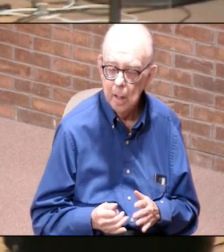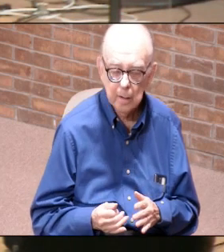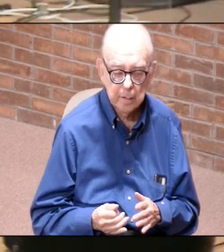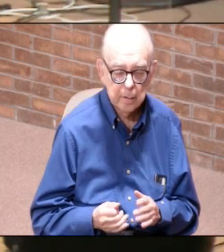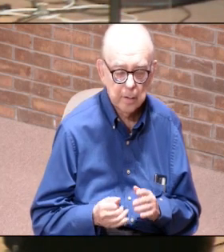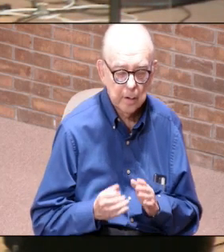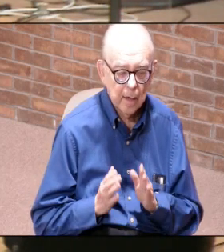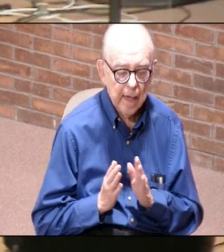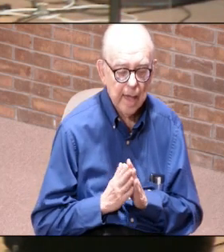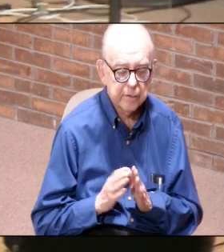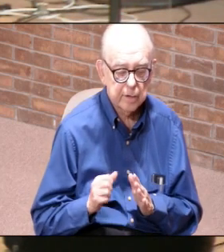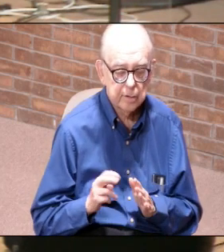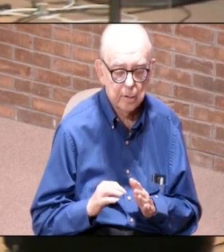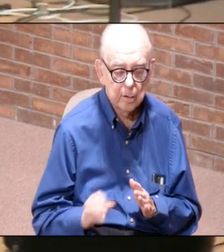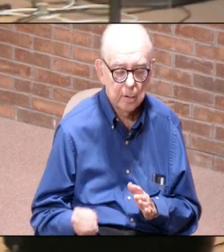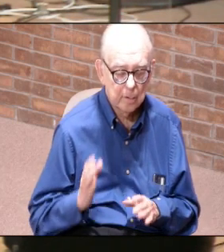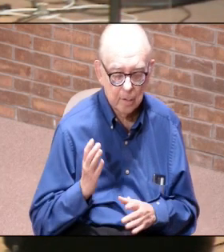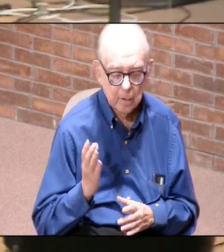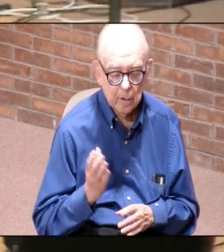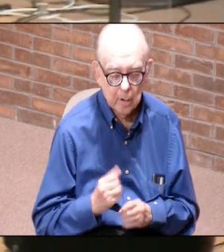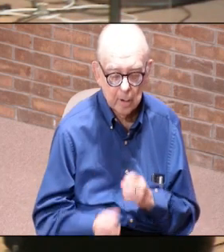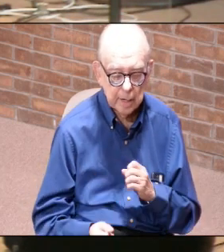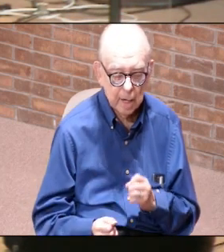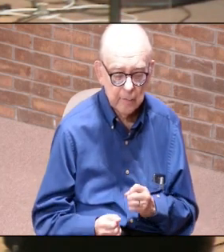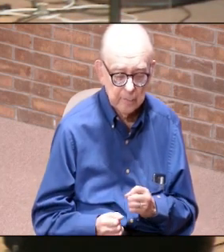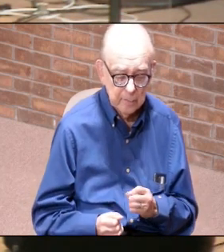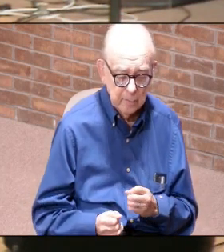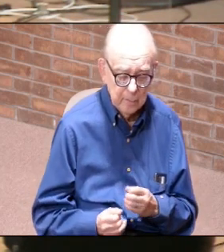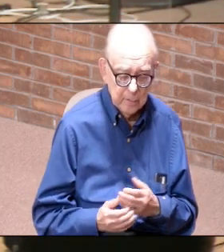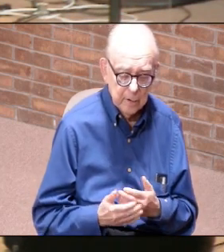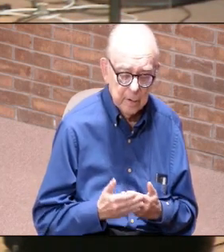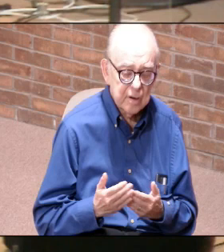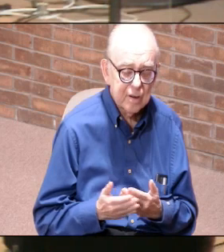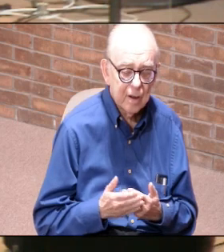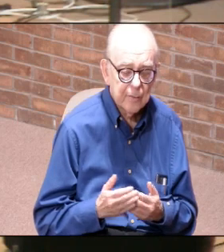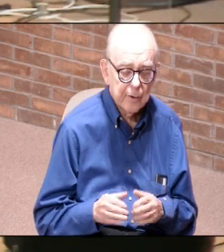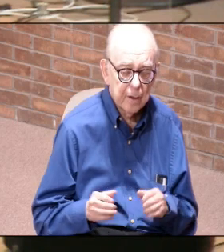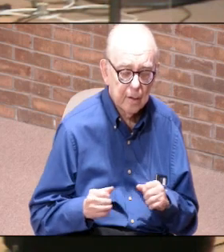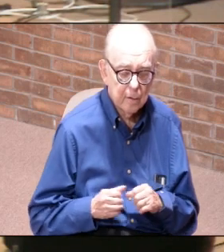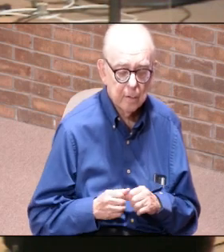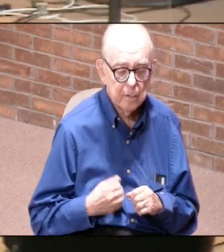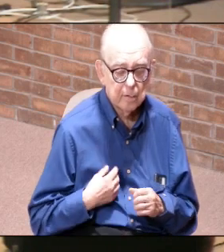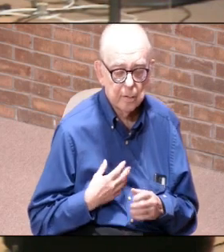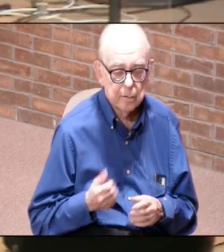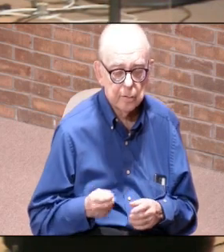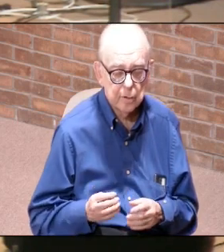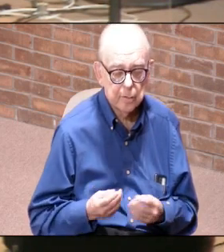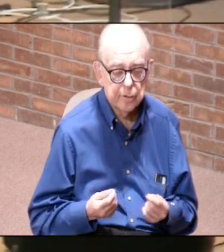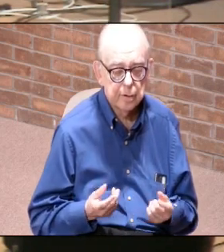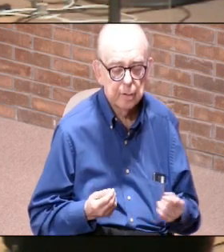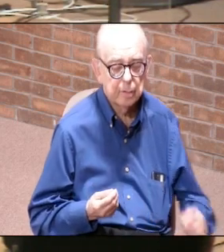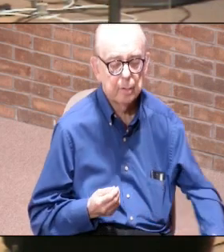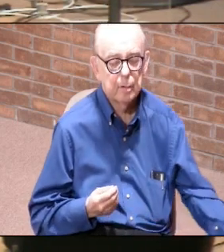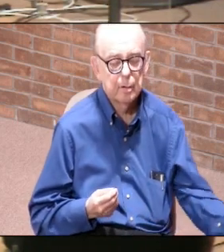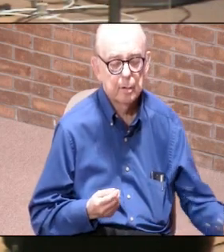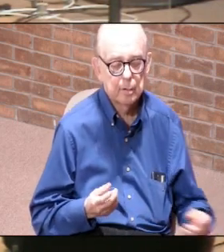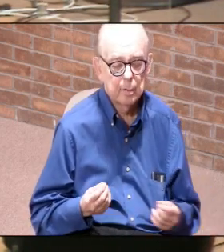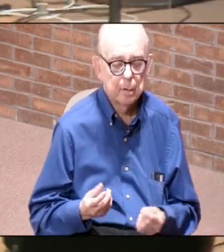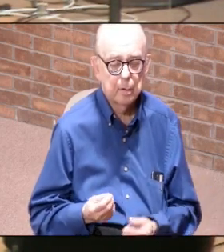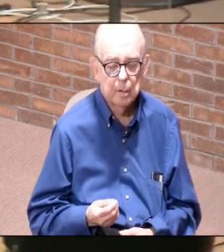This is what he's asking Jonah to do. Get out of your comfort zone. Okay? So what does he do?